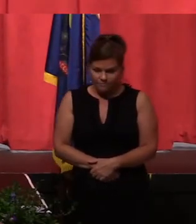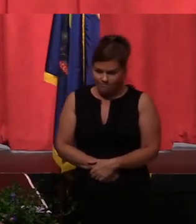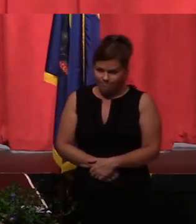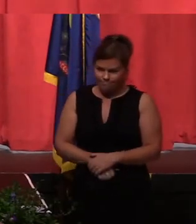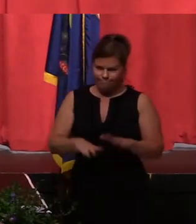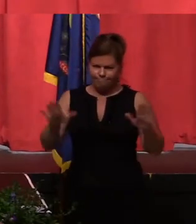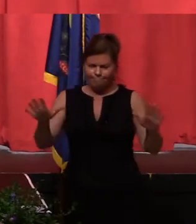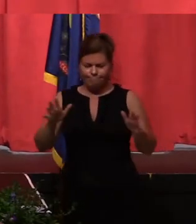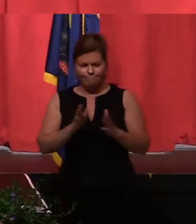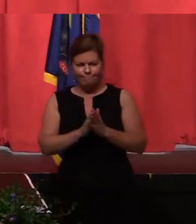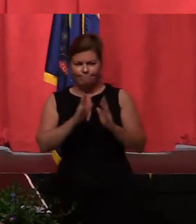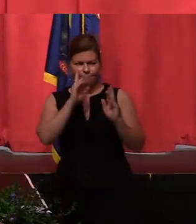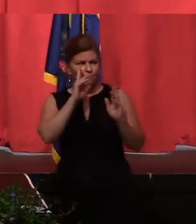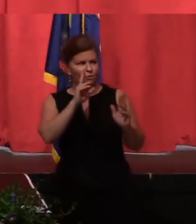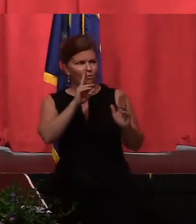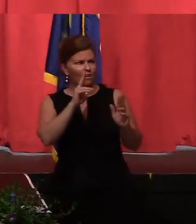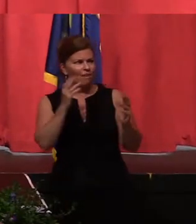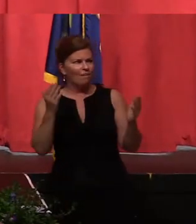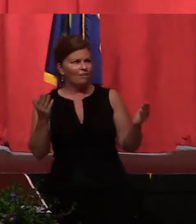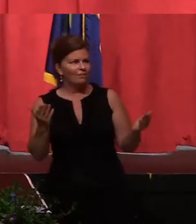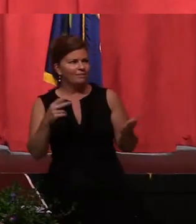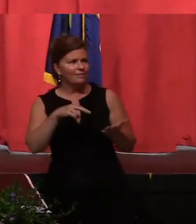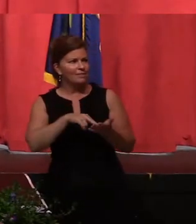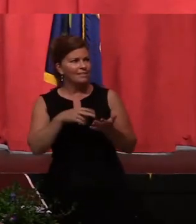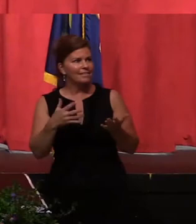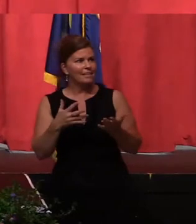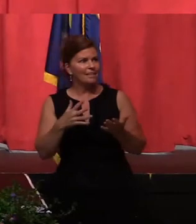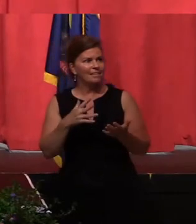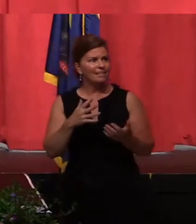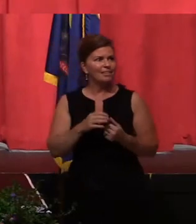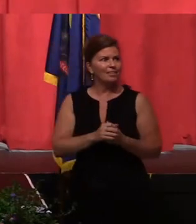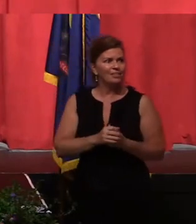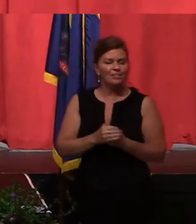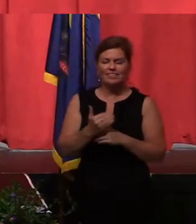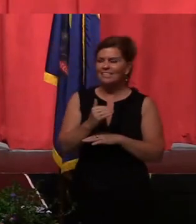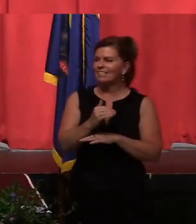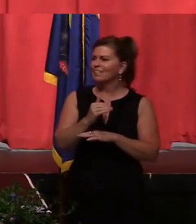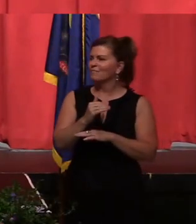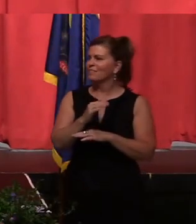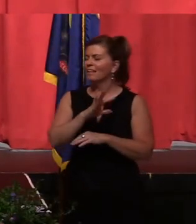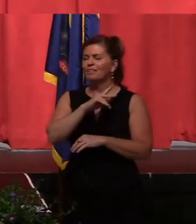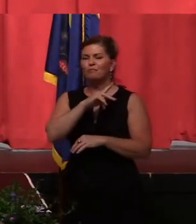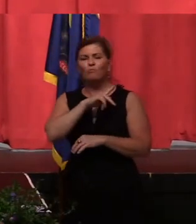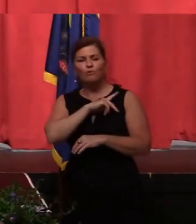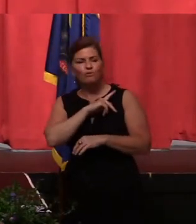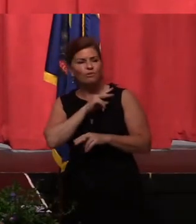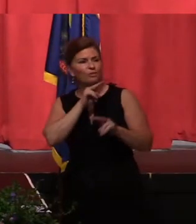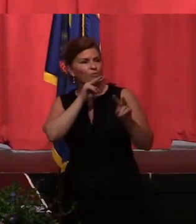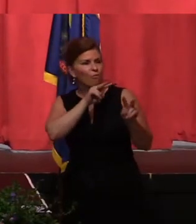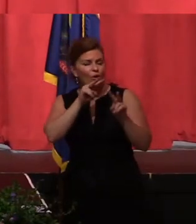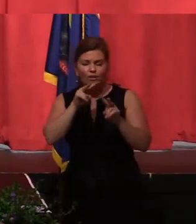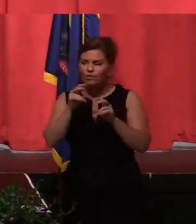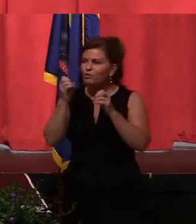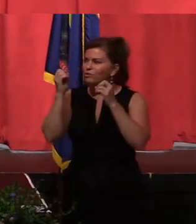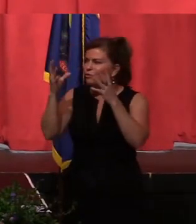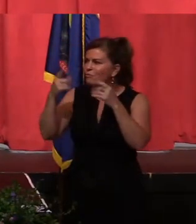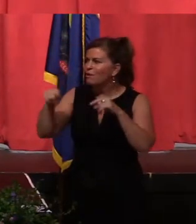What an honor it is to stand here this evening, having personally watched so many of you grow and flourish over the